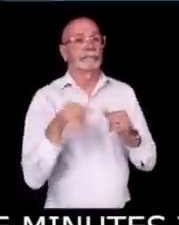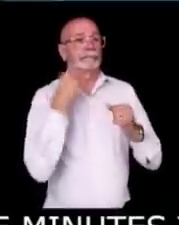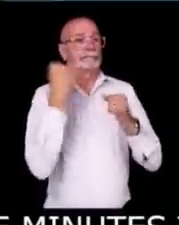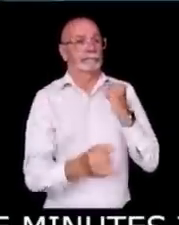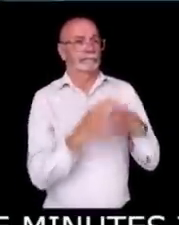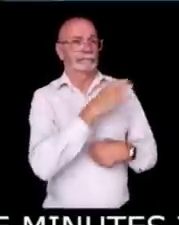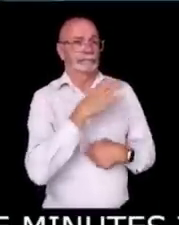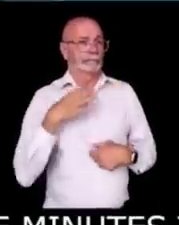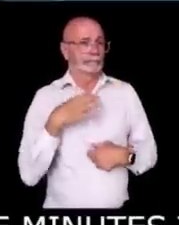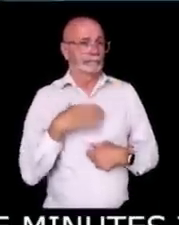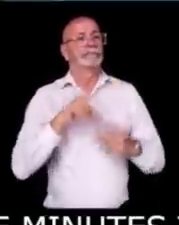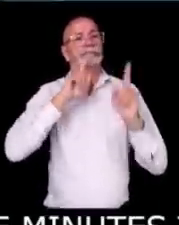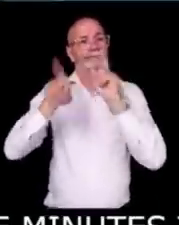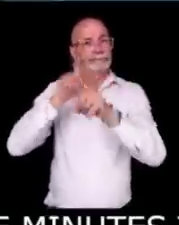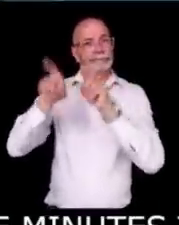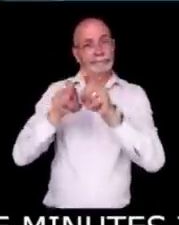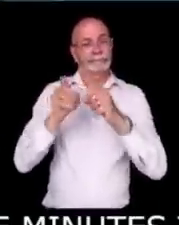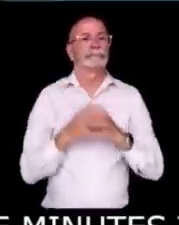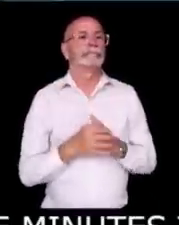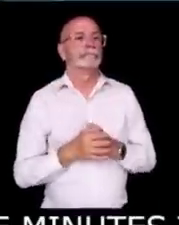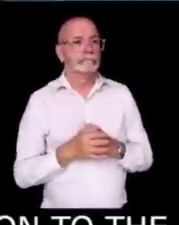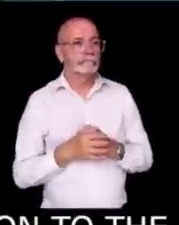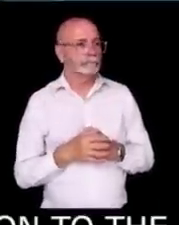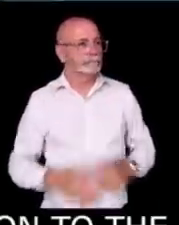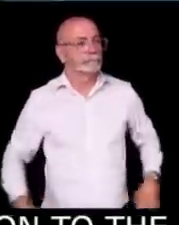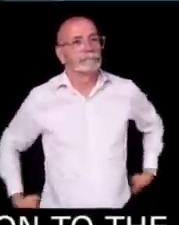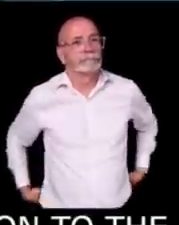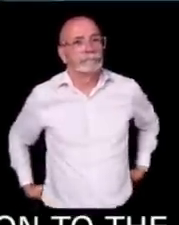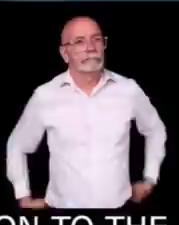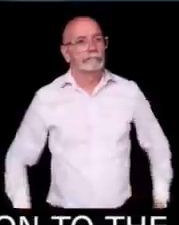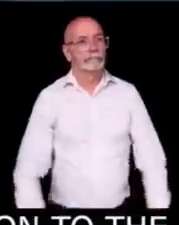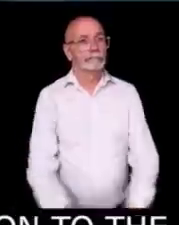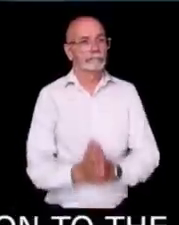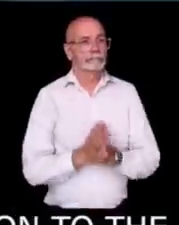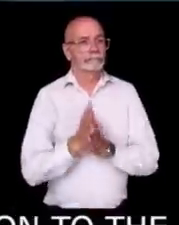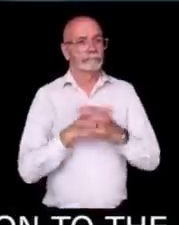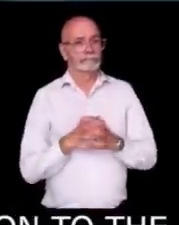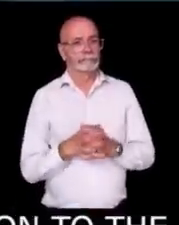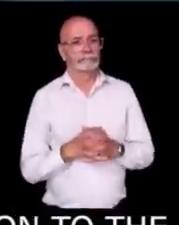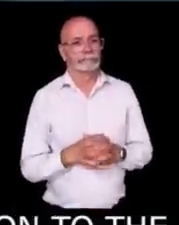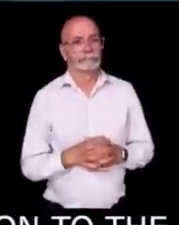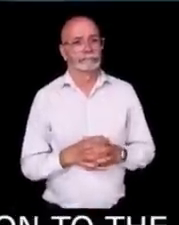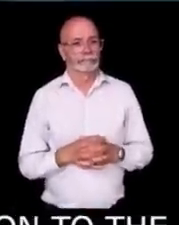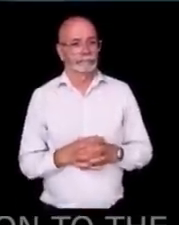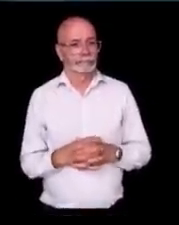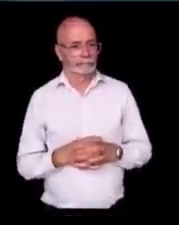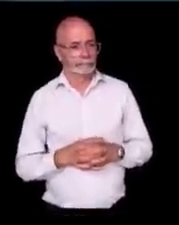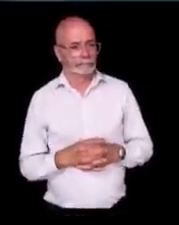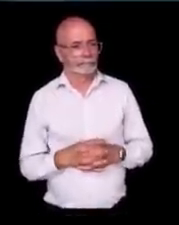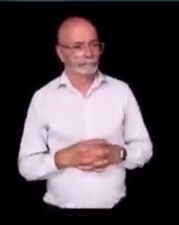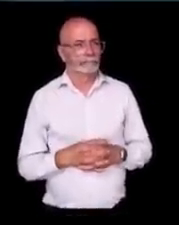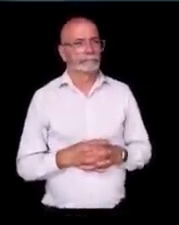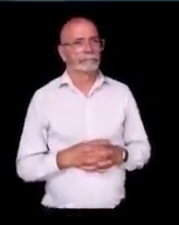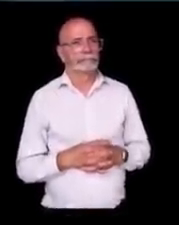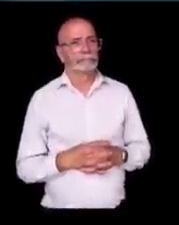to start with Mr. Rod Giltaca, who is in joining us from